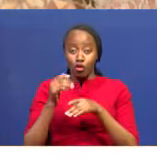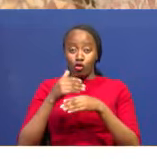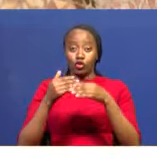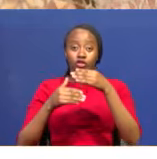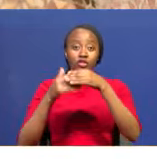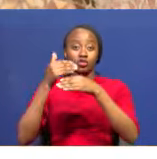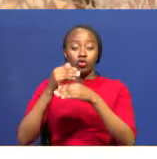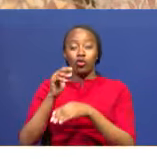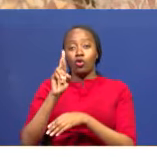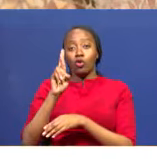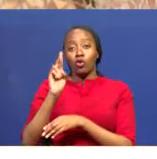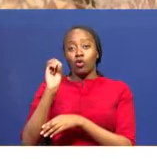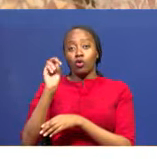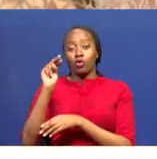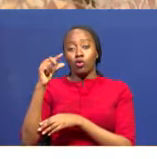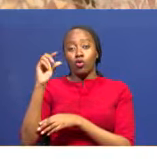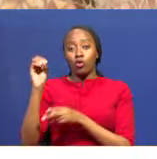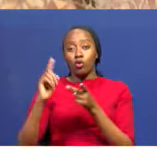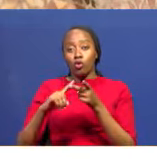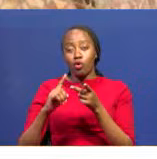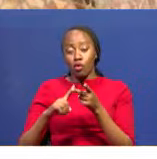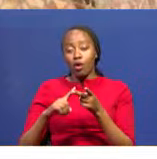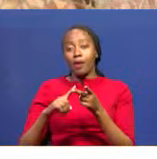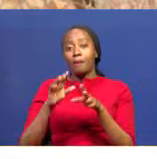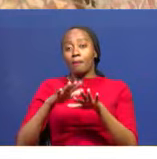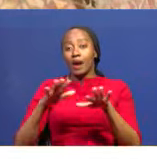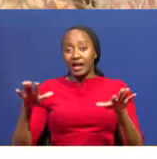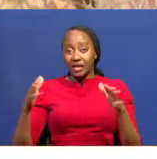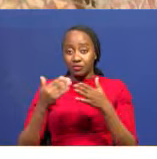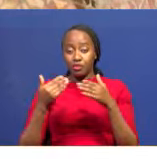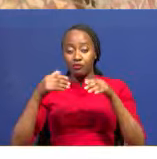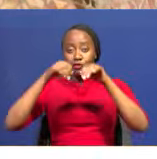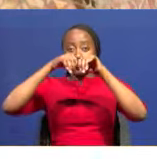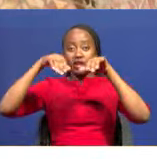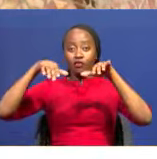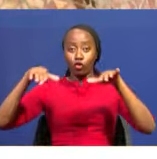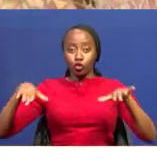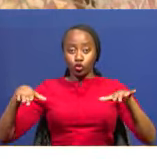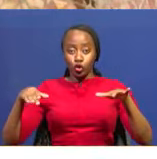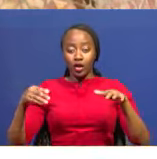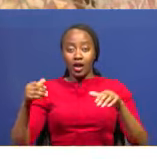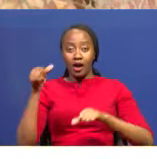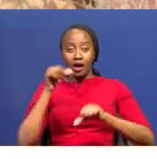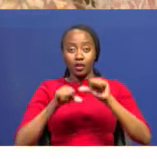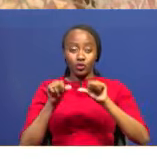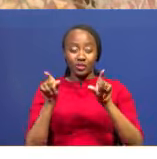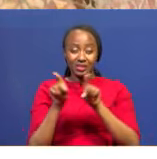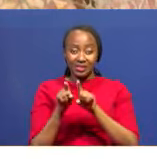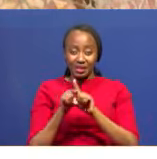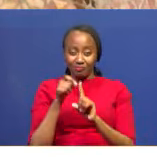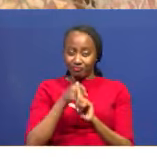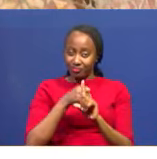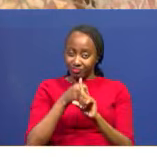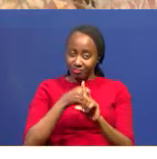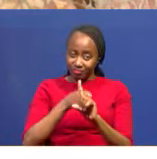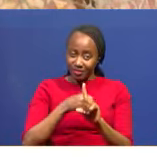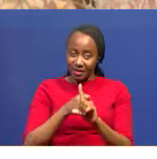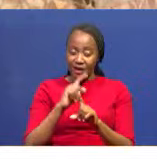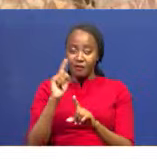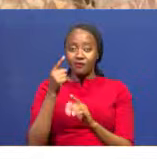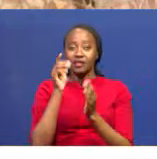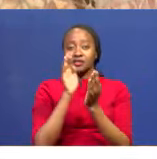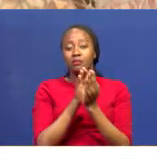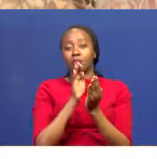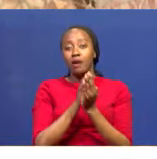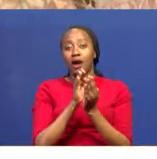Rongo Awendo modern markets long before devolution was established, and lobbied successfully for the first bank branch in